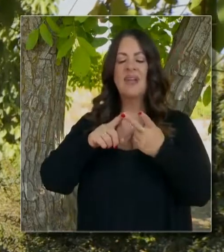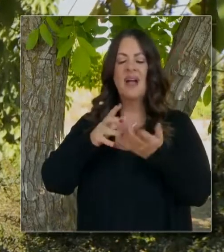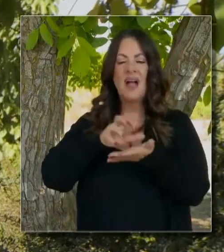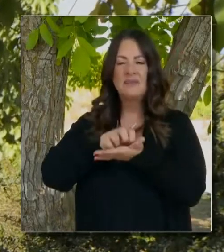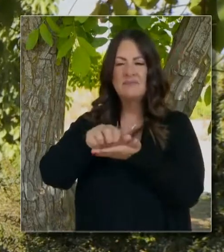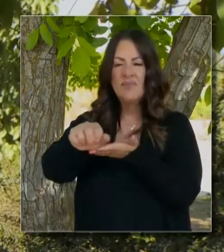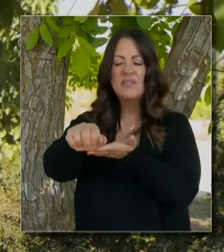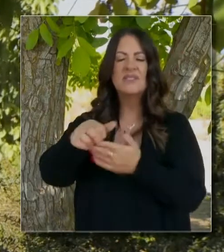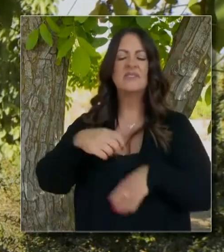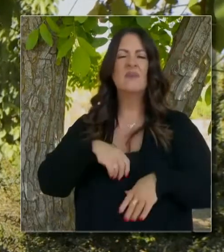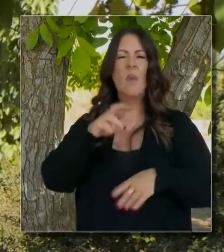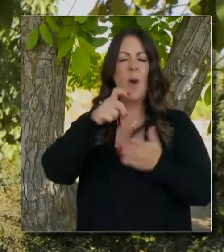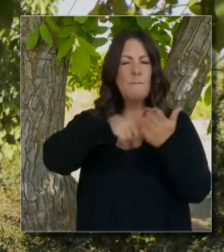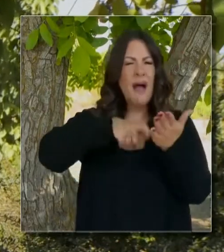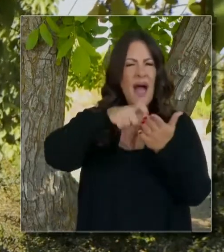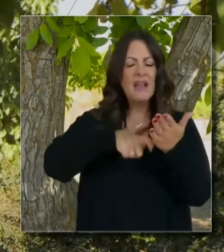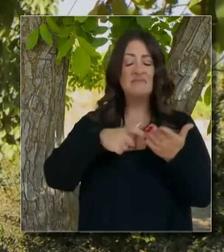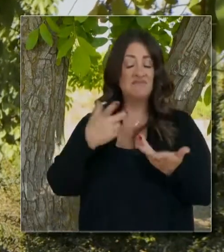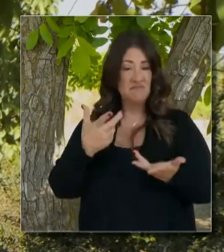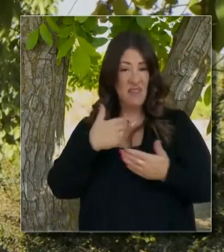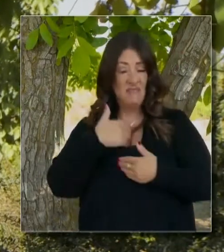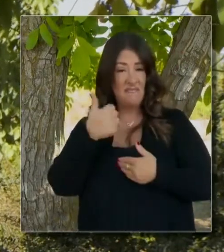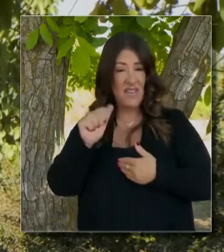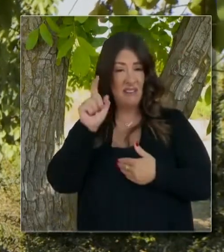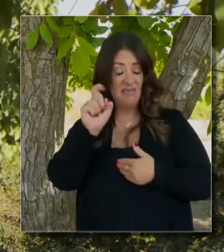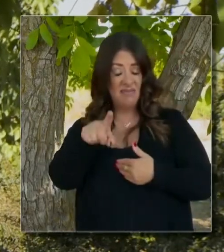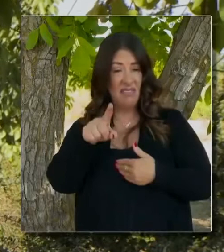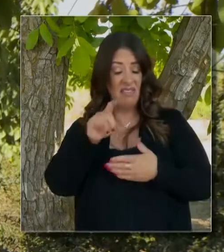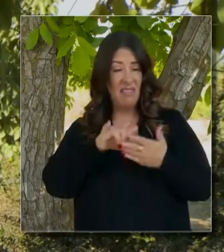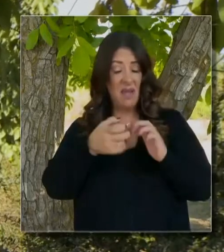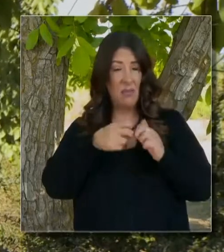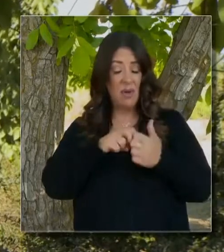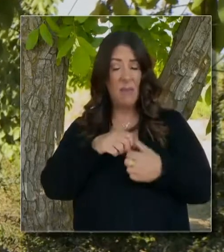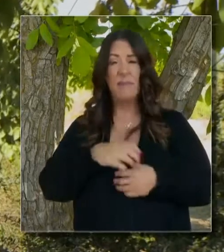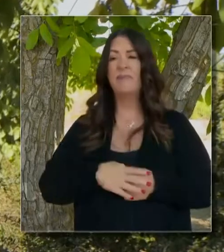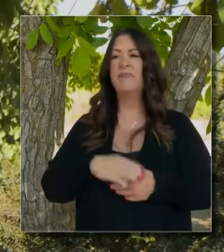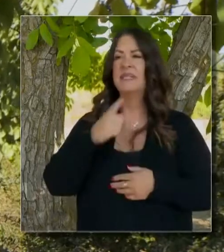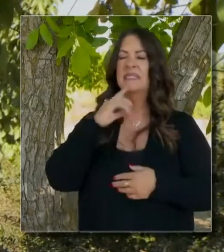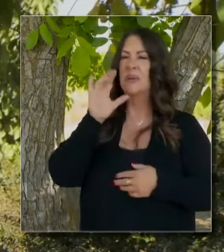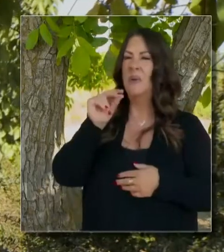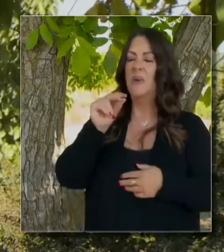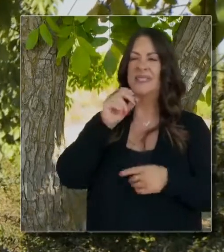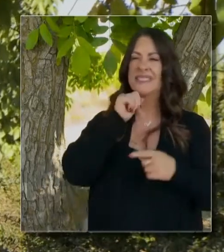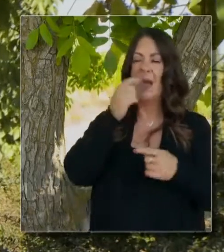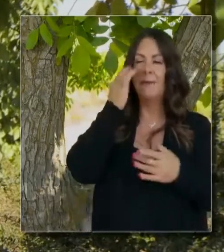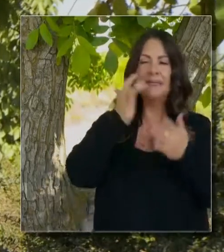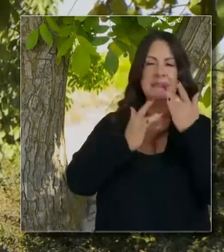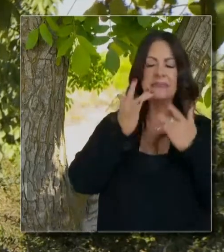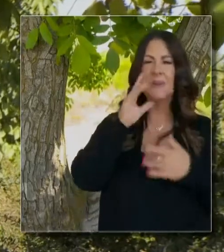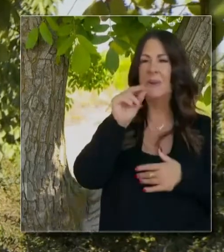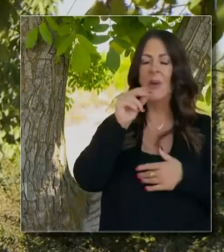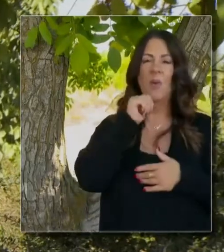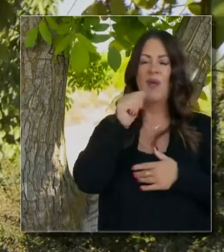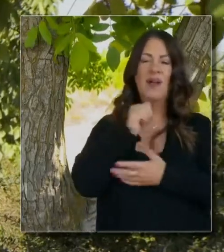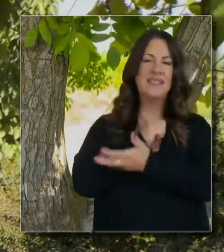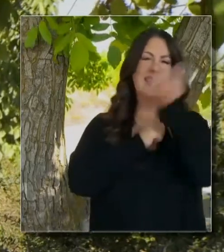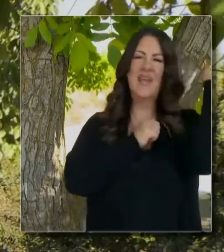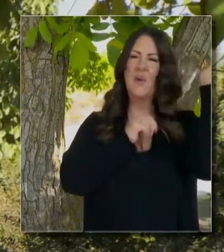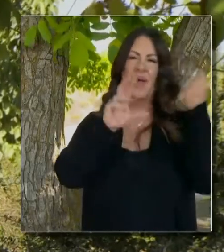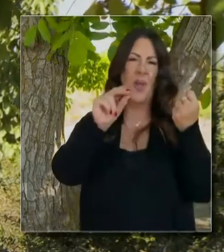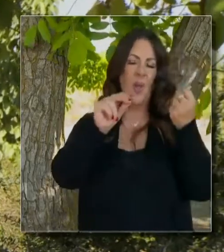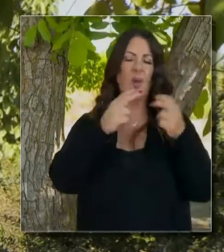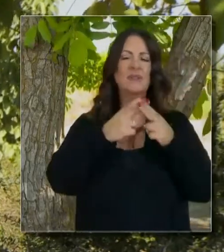state doesn't own them? No, it's about conservation. It's not about, again, a scarcity mindset. It's not about taking something away. It's